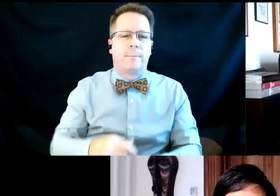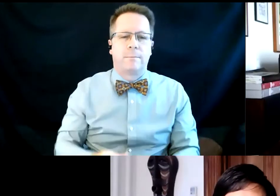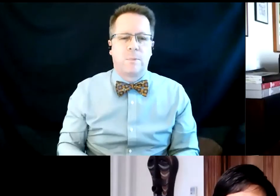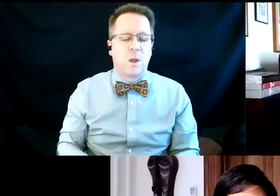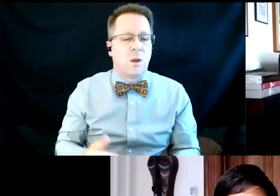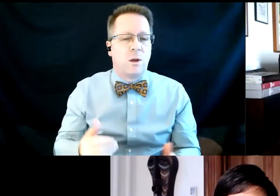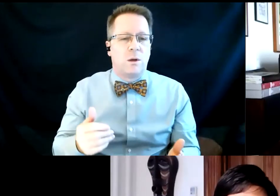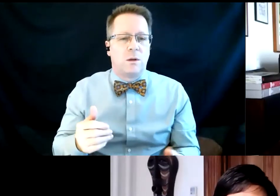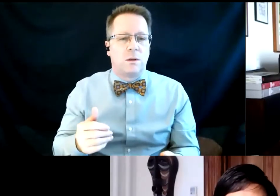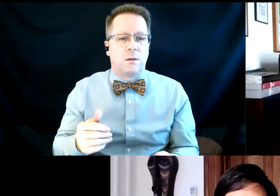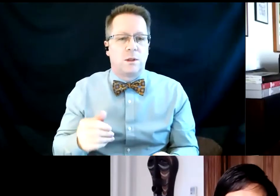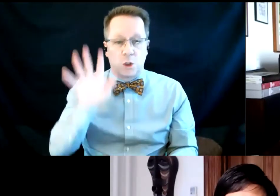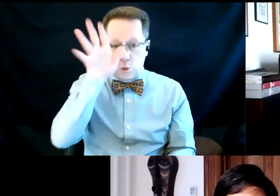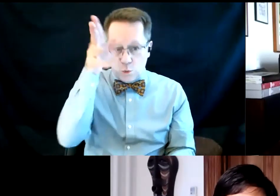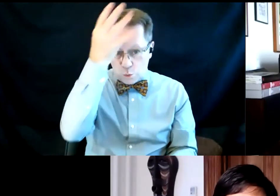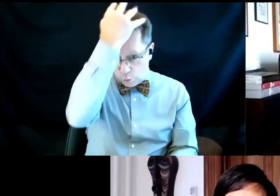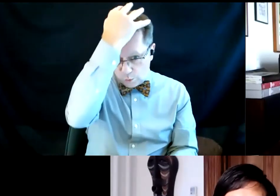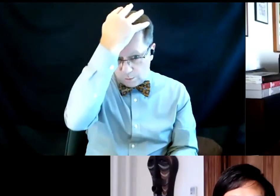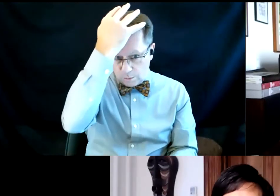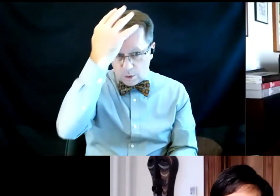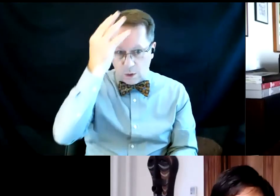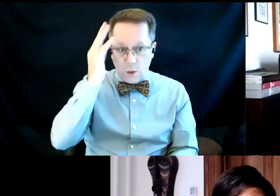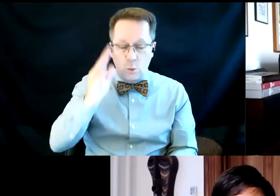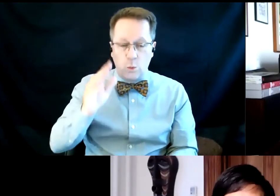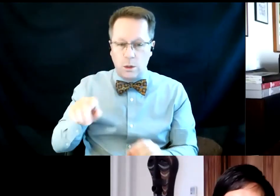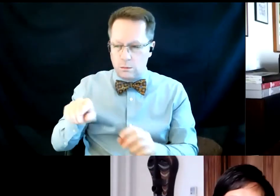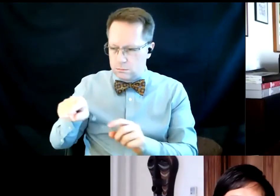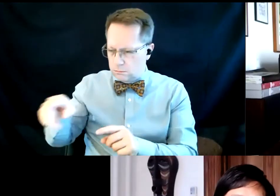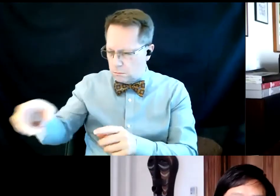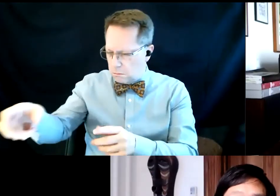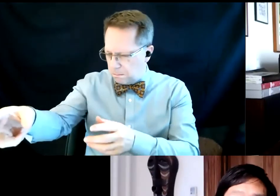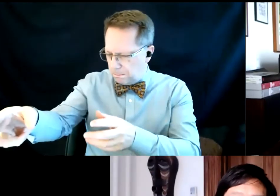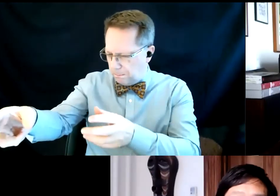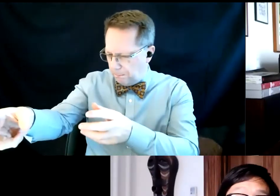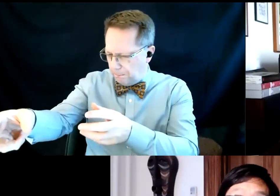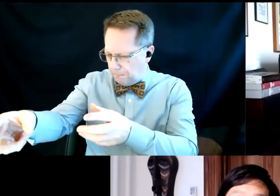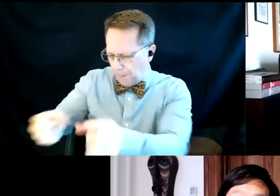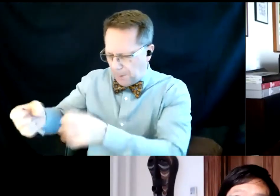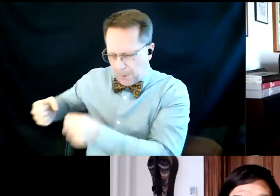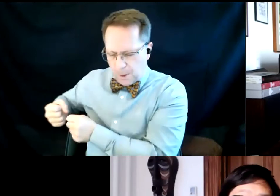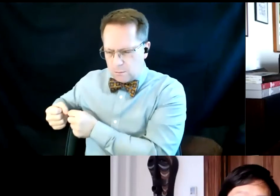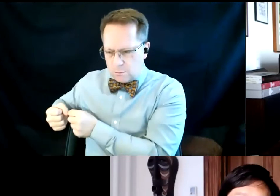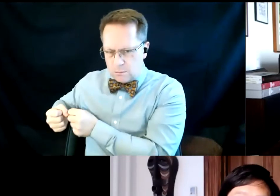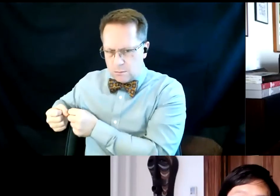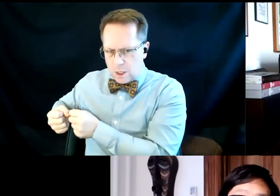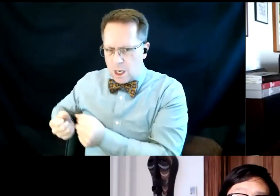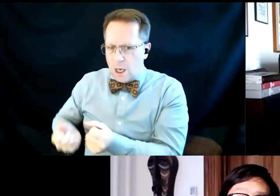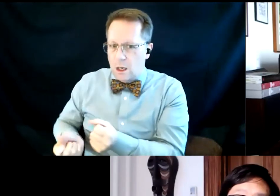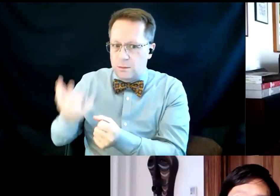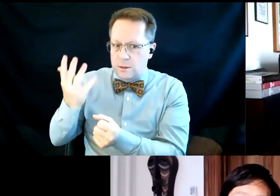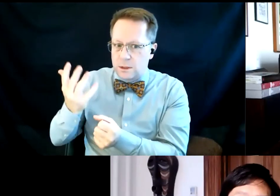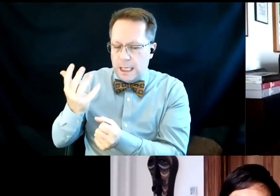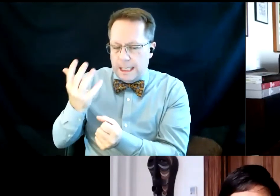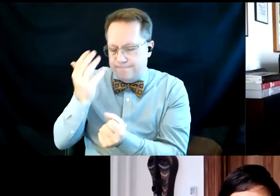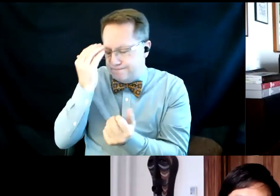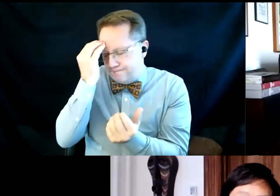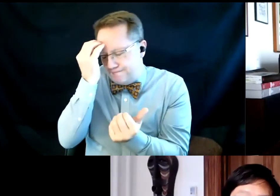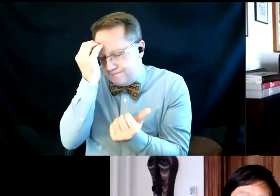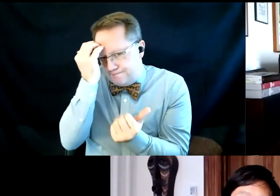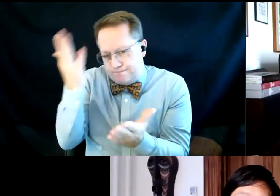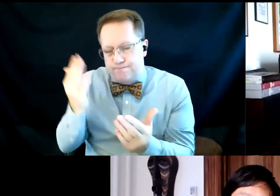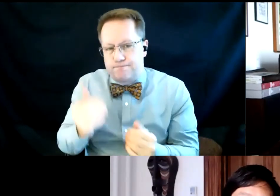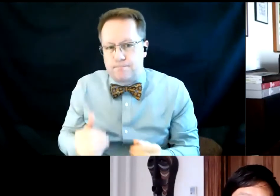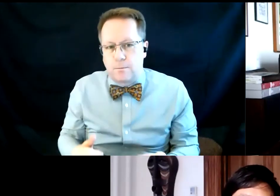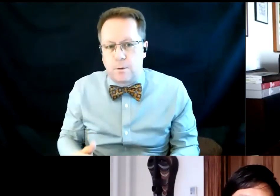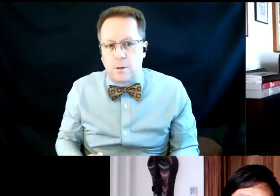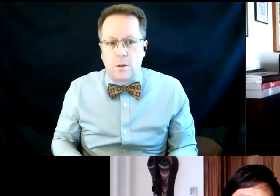immigrants the Trump administration is going to be able to identify and pull out of the census count. So come back, file another lawsuit when we actually see what